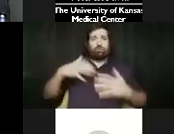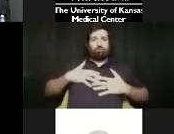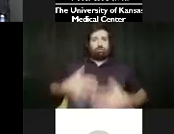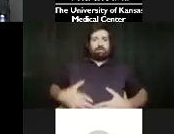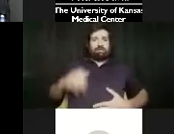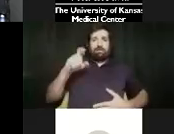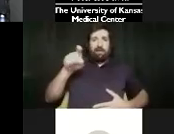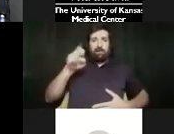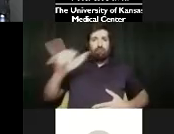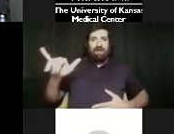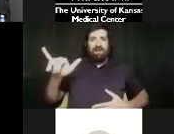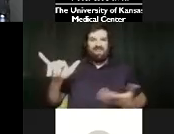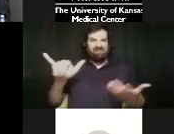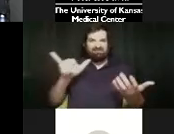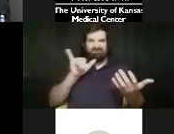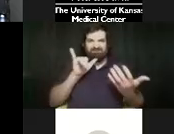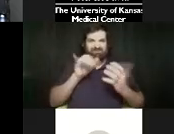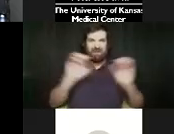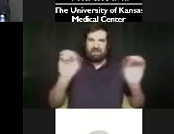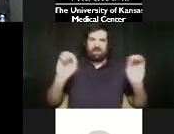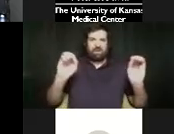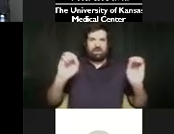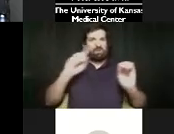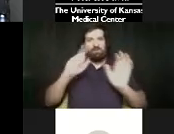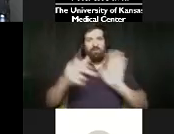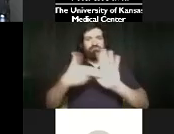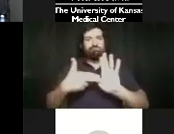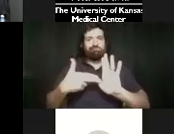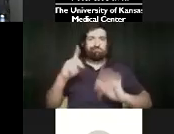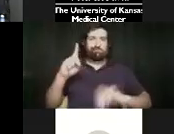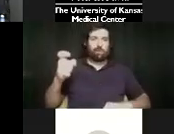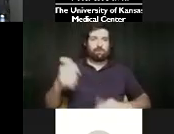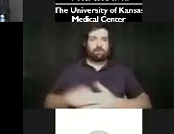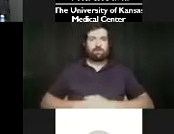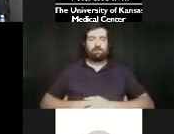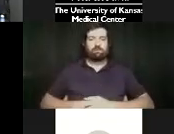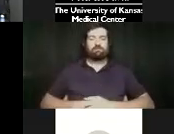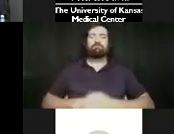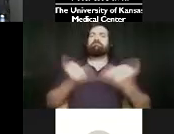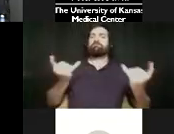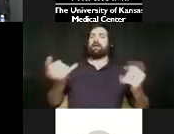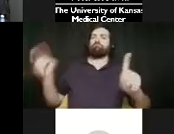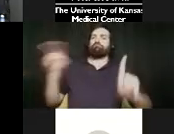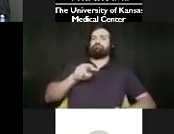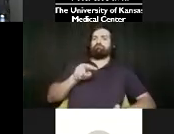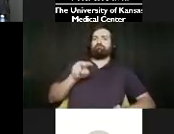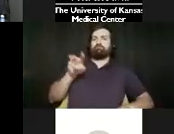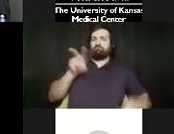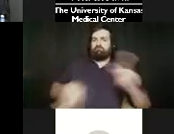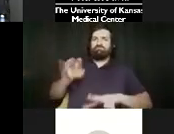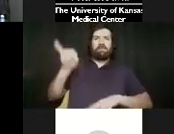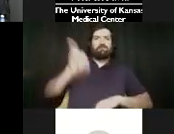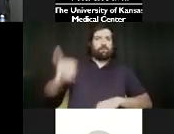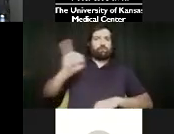more advanced than that to make a diagnosis. From the perspective of infection during the